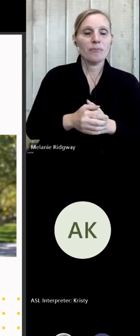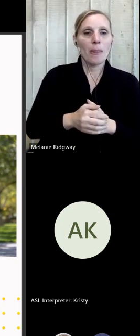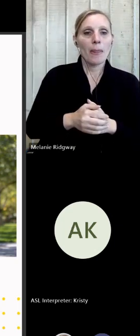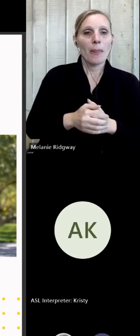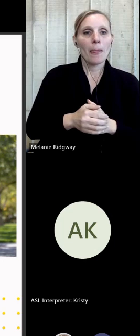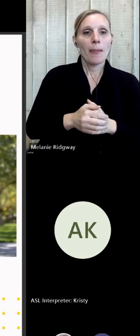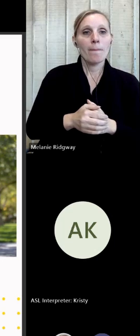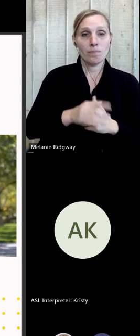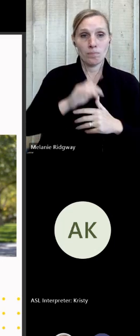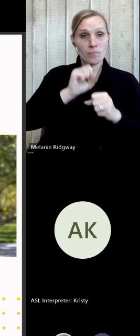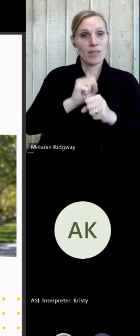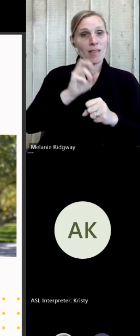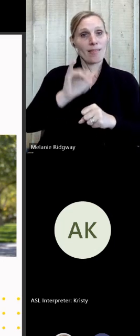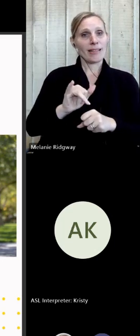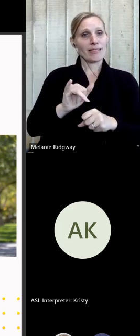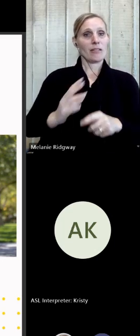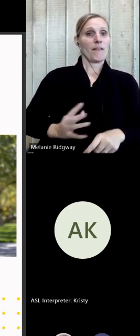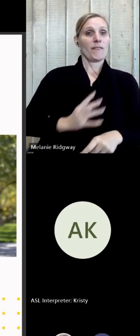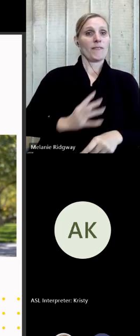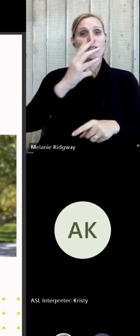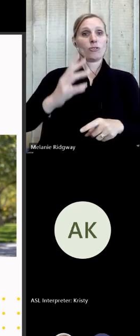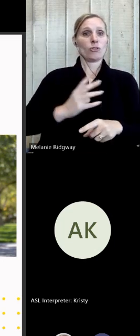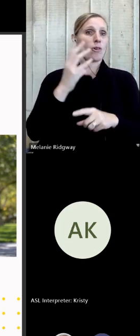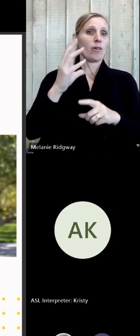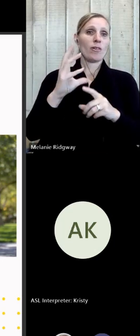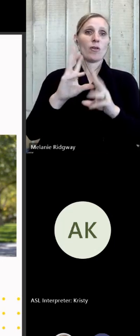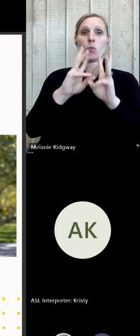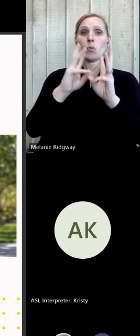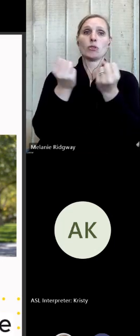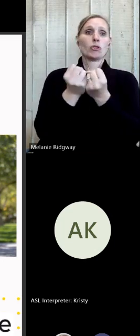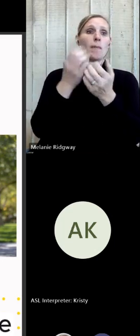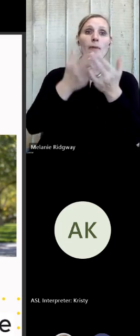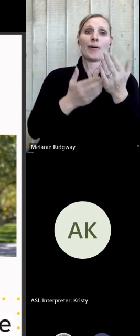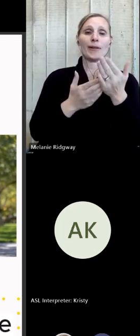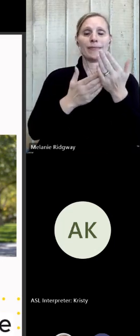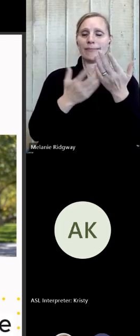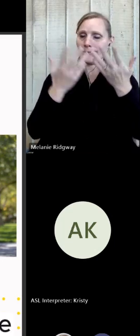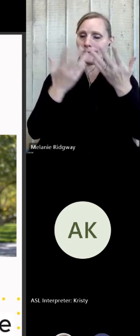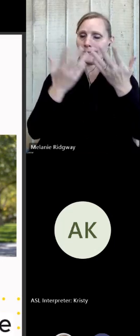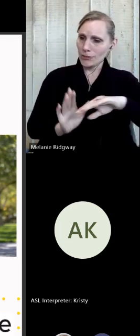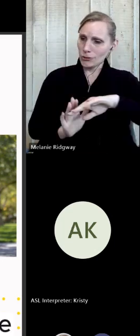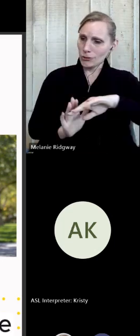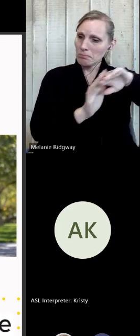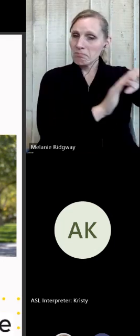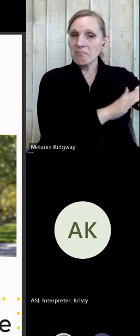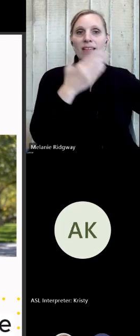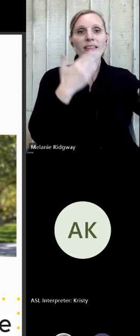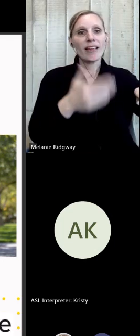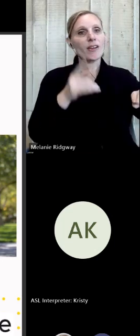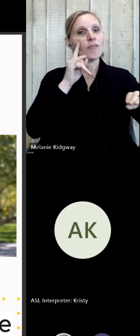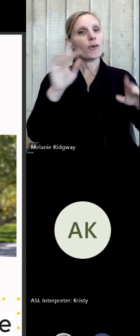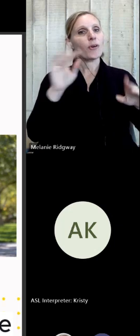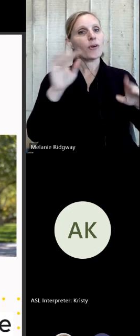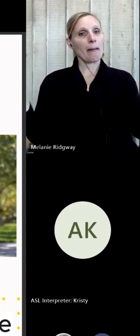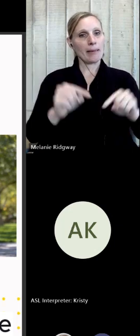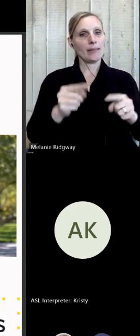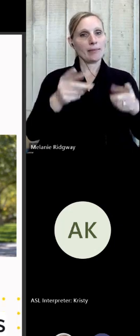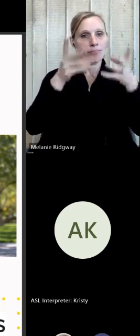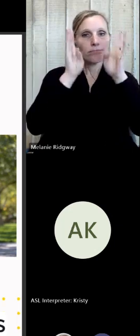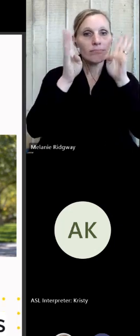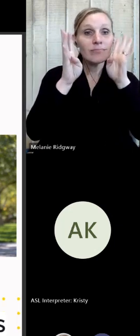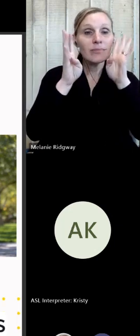the webinar. Thank you so much for listening. And I hope that some of this information will